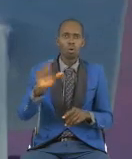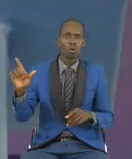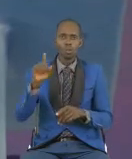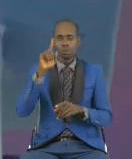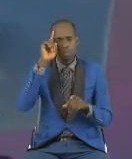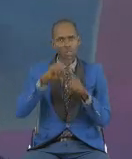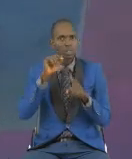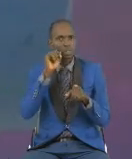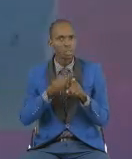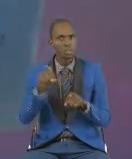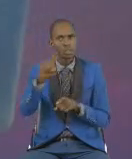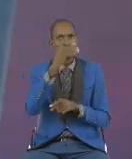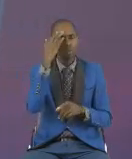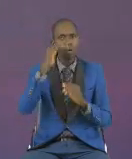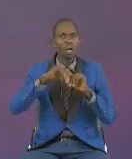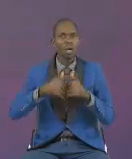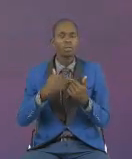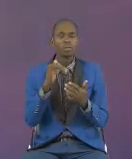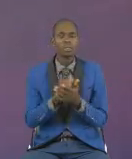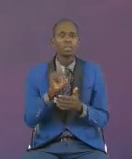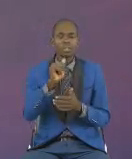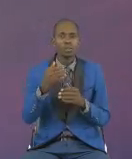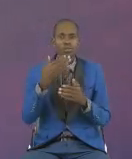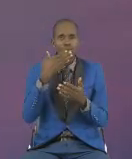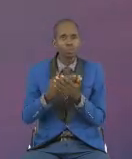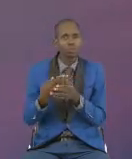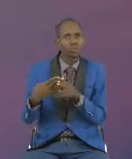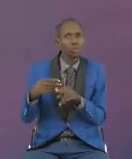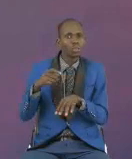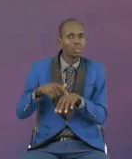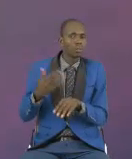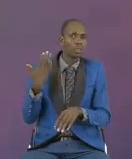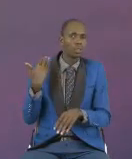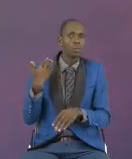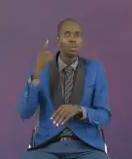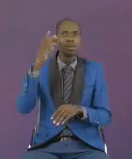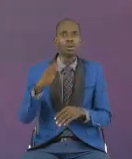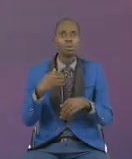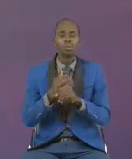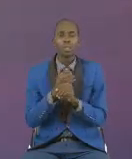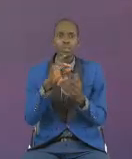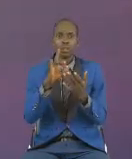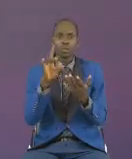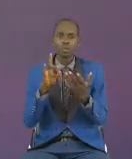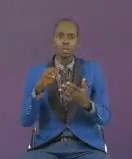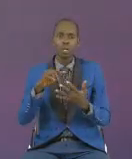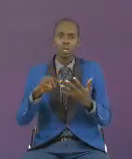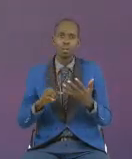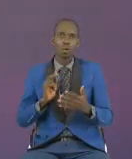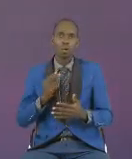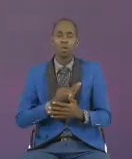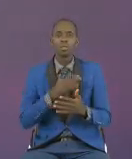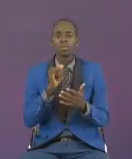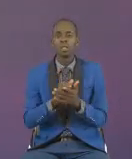how that a good while ago God made choice among us that the